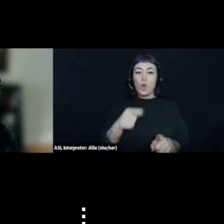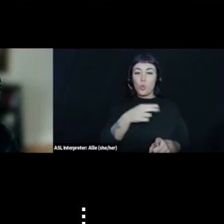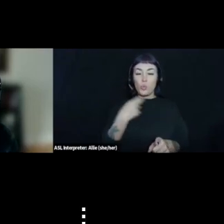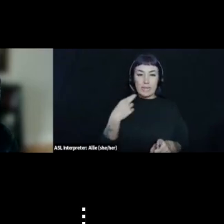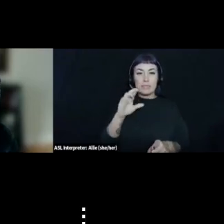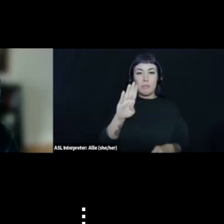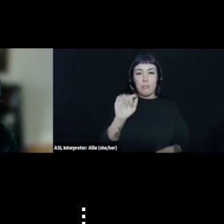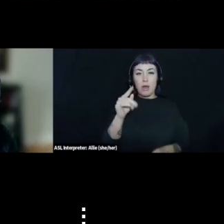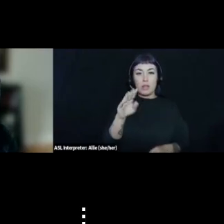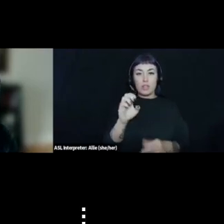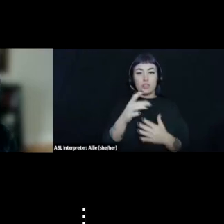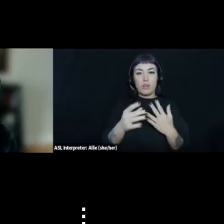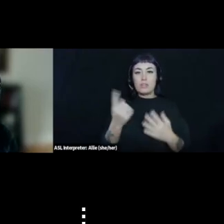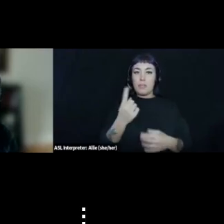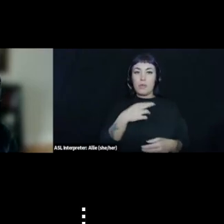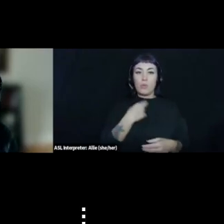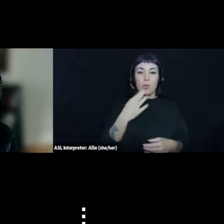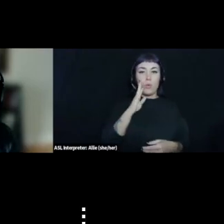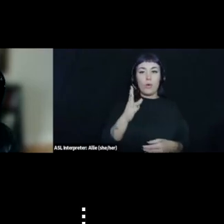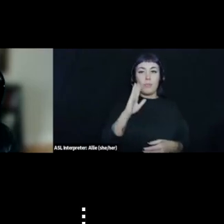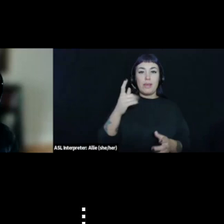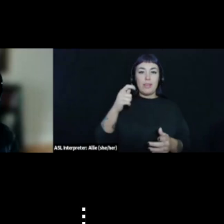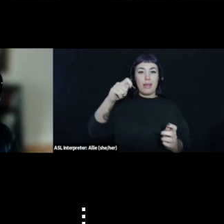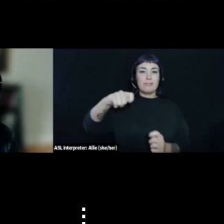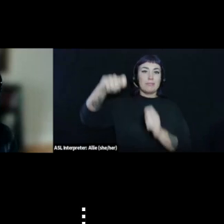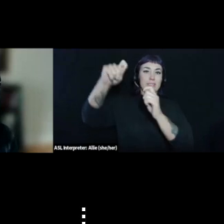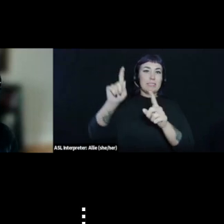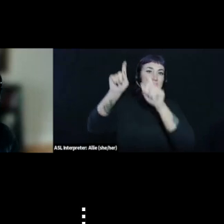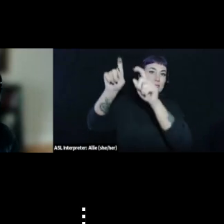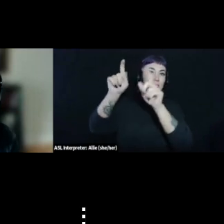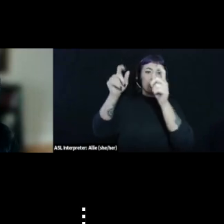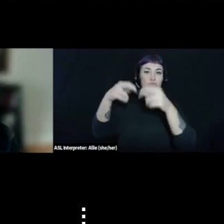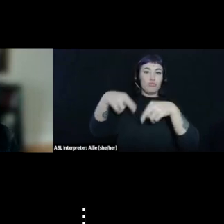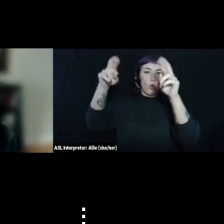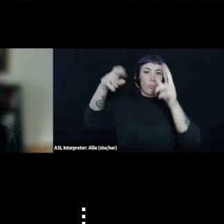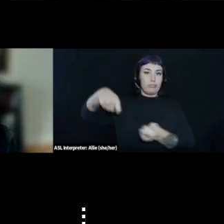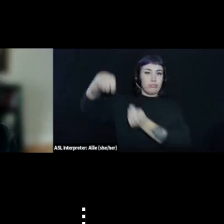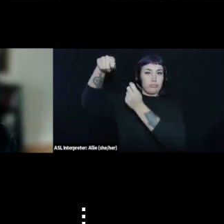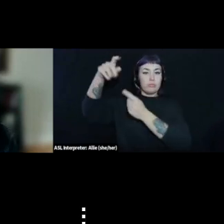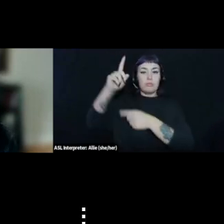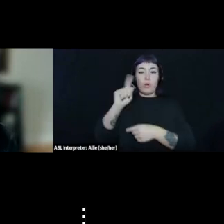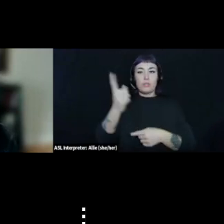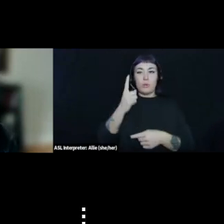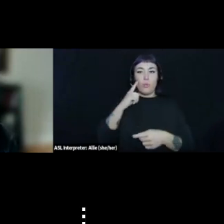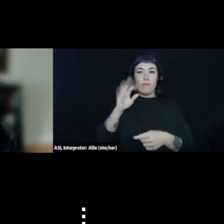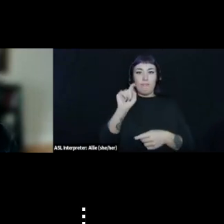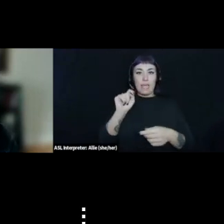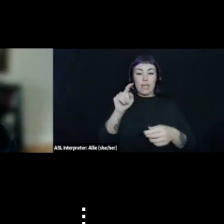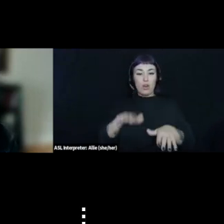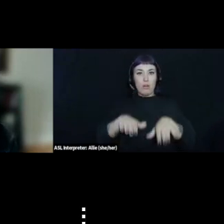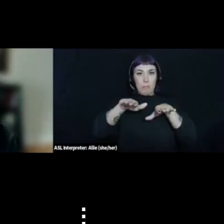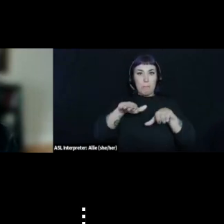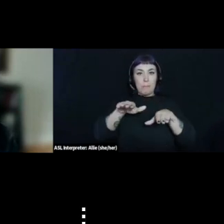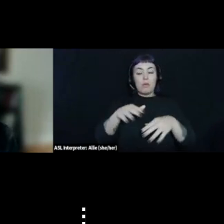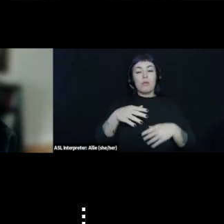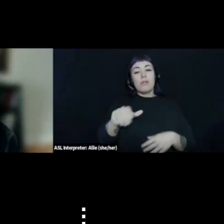So something relatively risky would be a suspension rope scene where somebody's feet are not touching the ground.